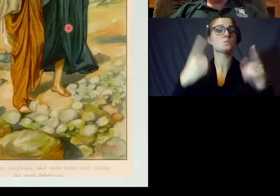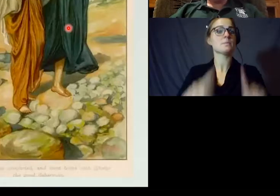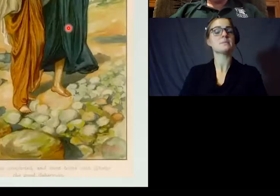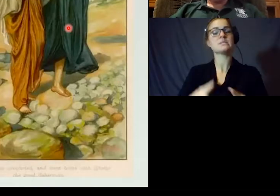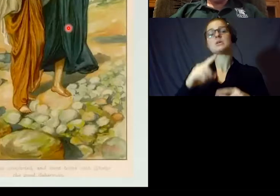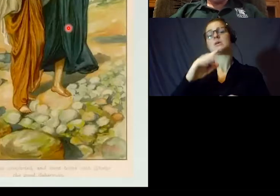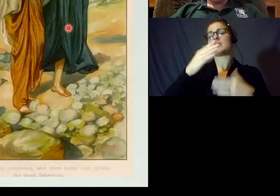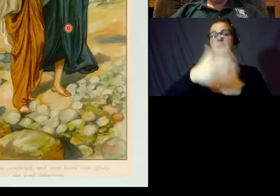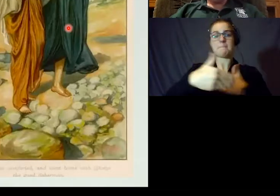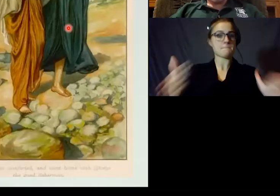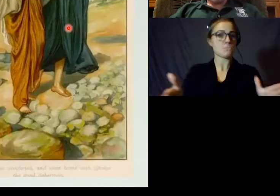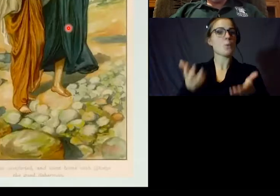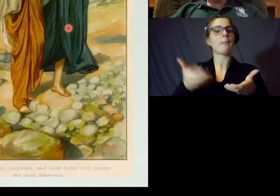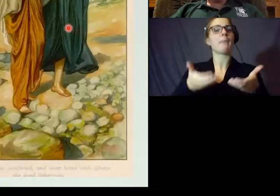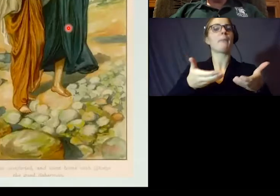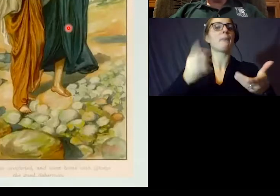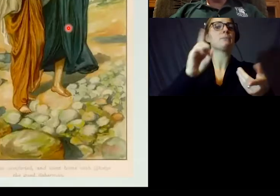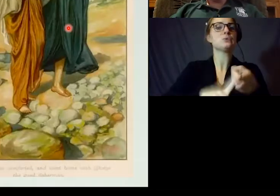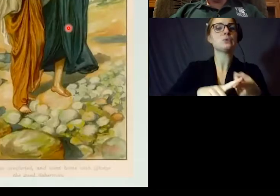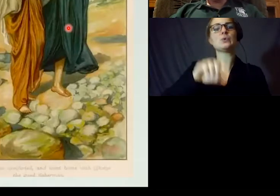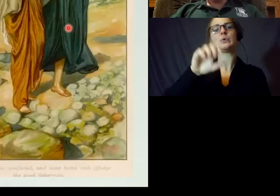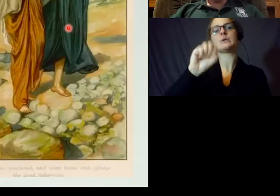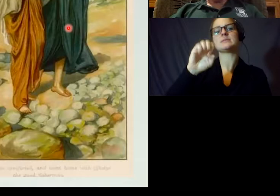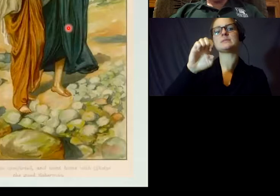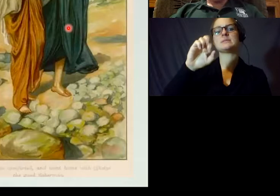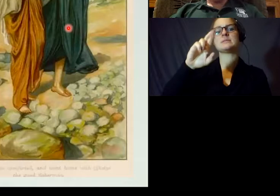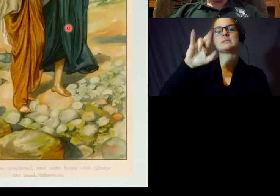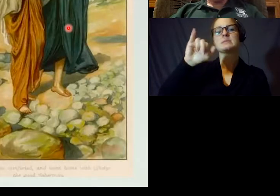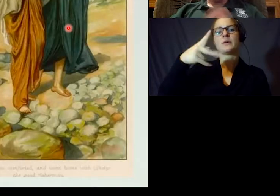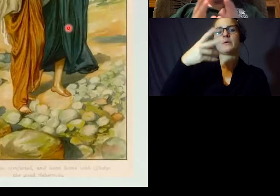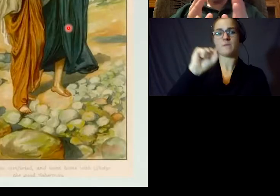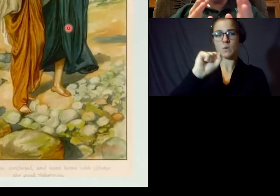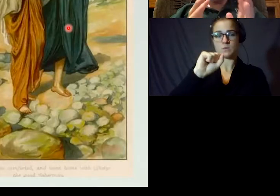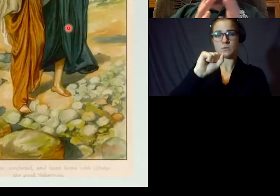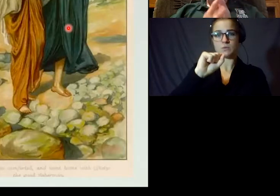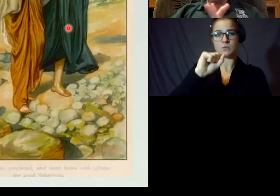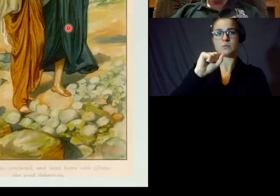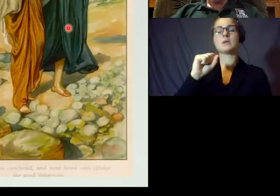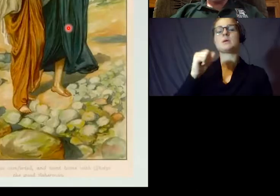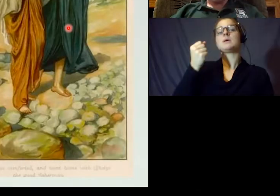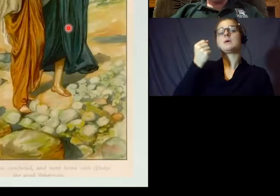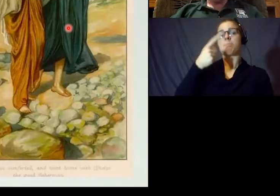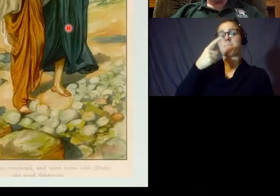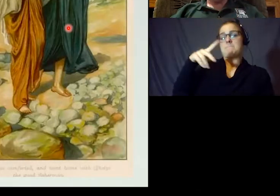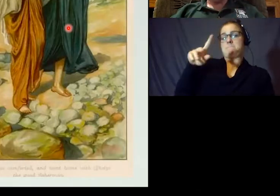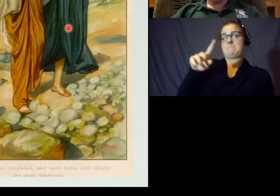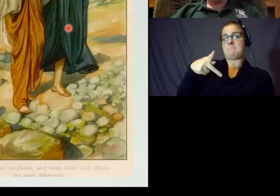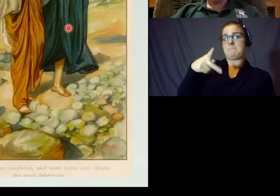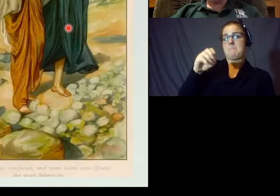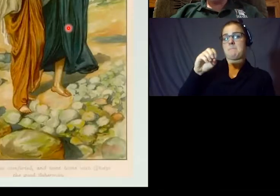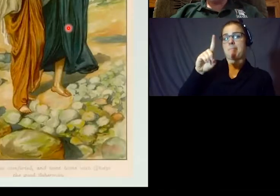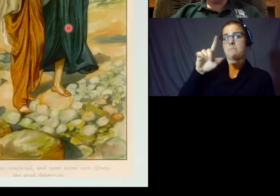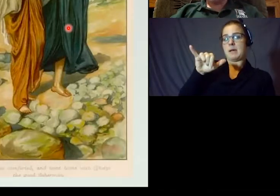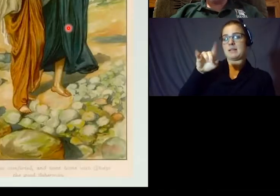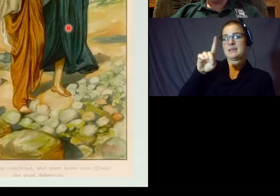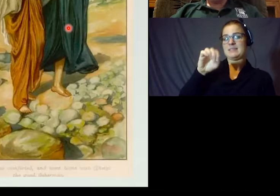the king Polydectes. Perseus eventually wants to marry Danae, or sorry, Polydectes wants to marry Danae, but her son Perseus